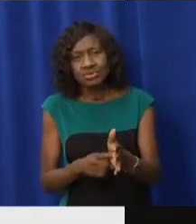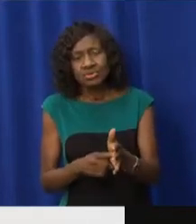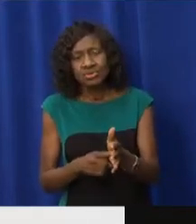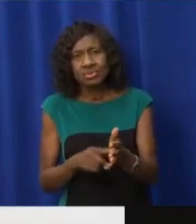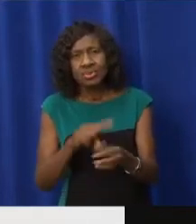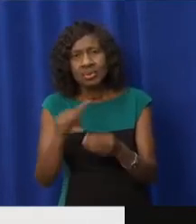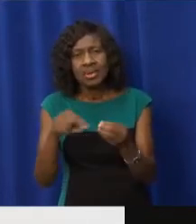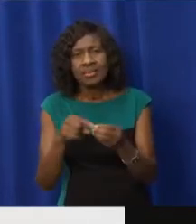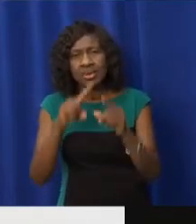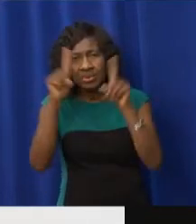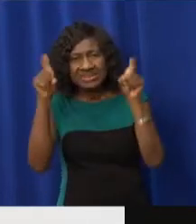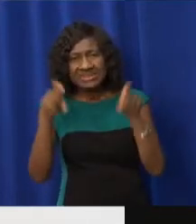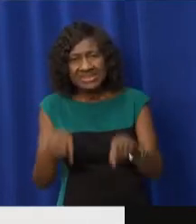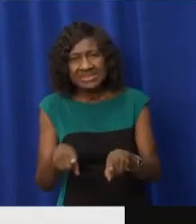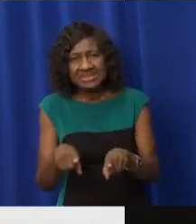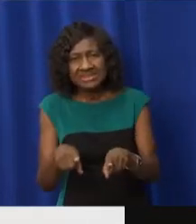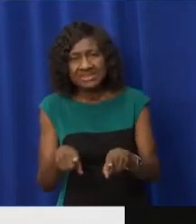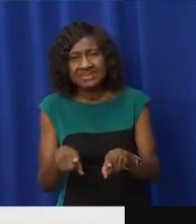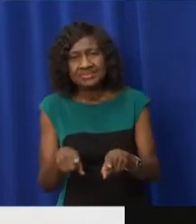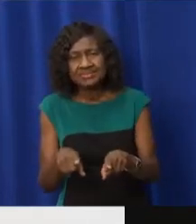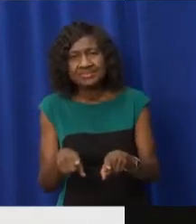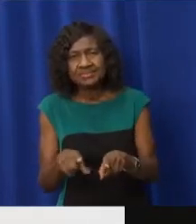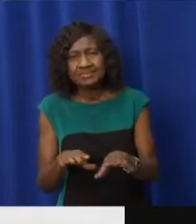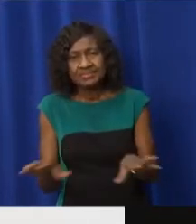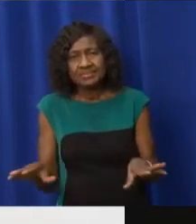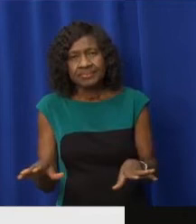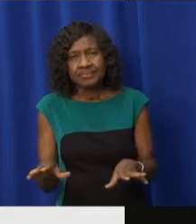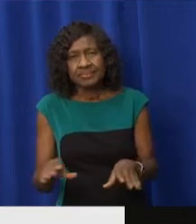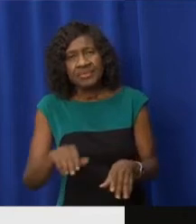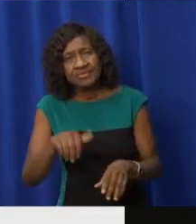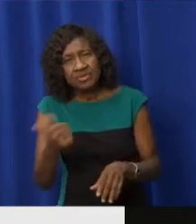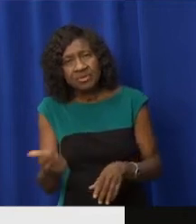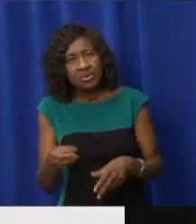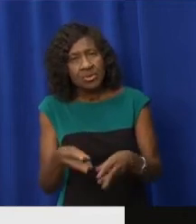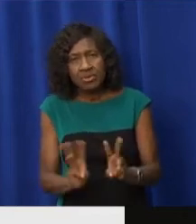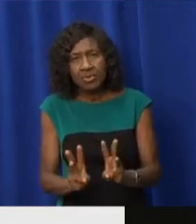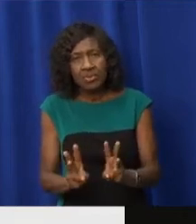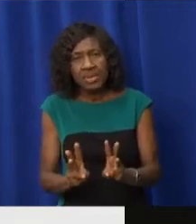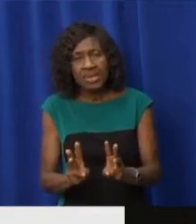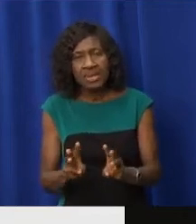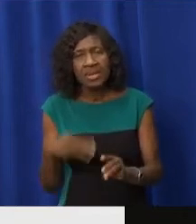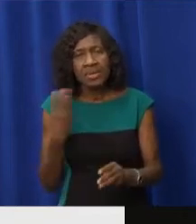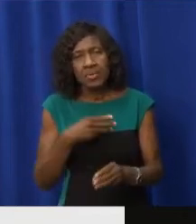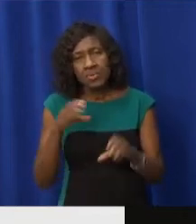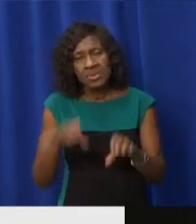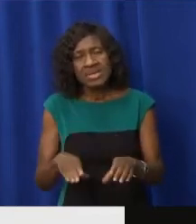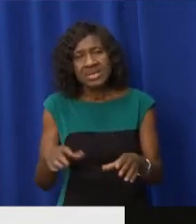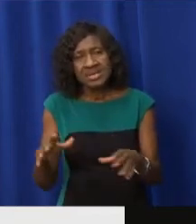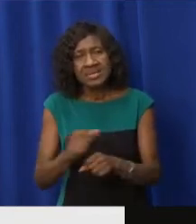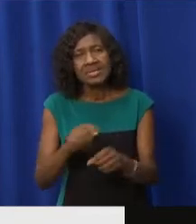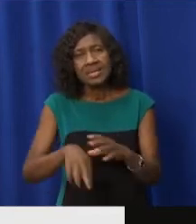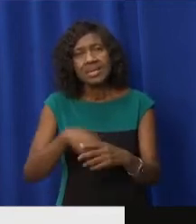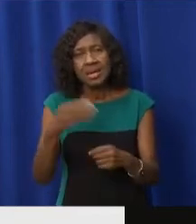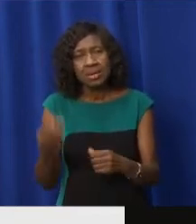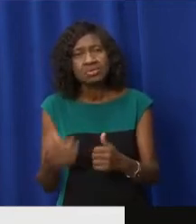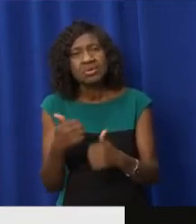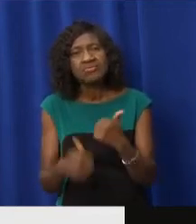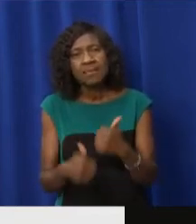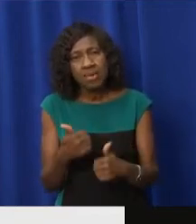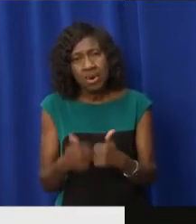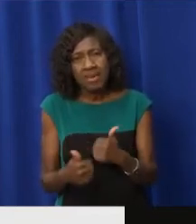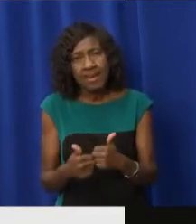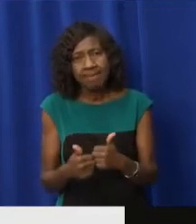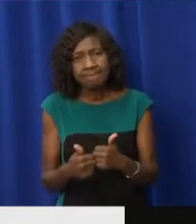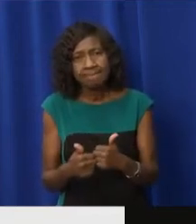behind this, because testing is likely another way we may be able to fight our way out of the situation that we find ourselves